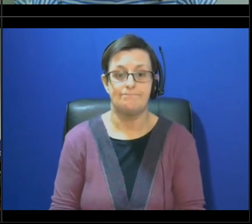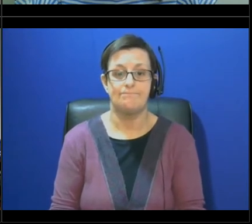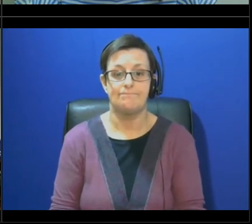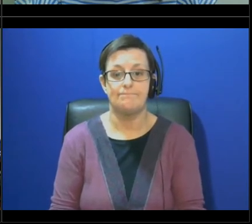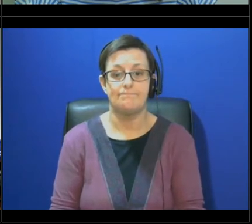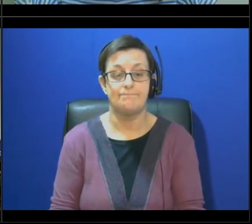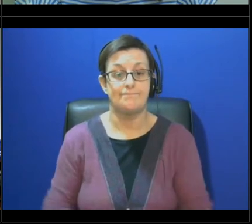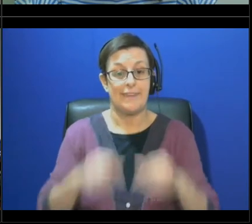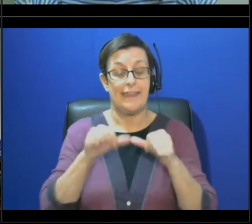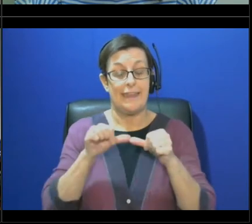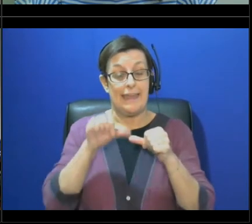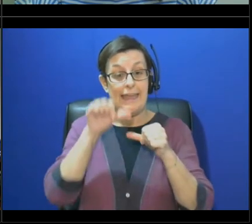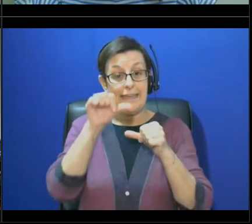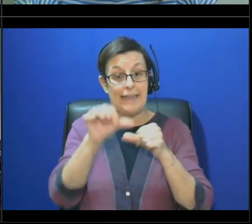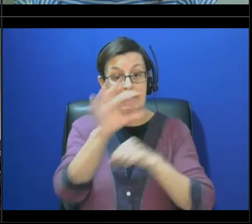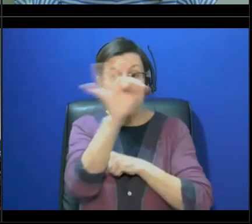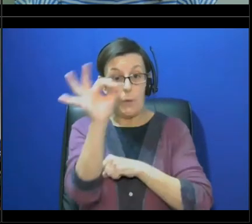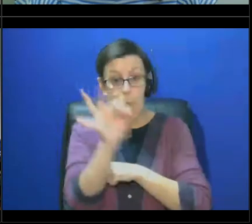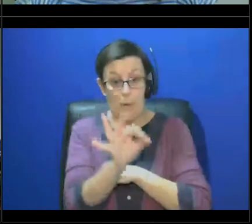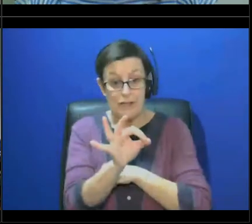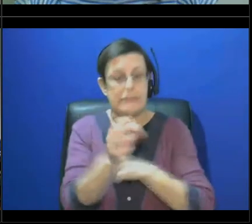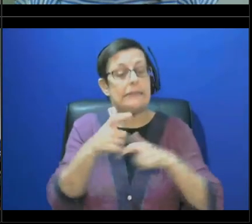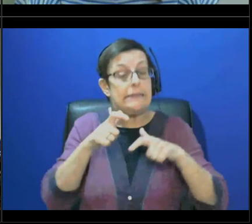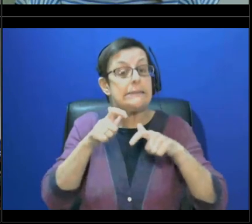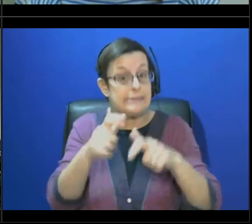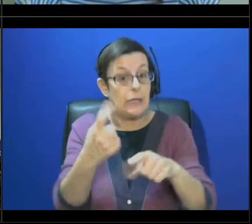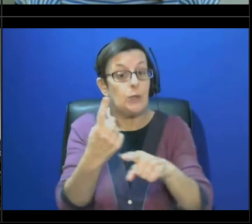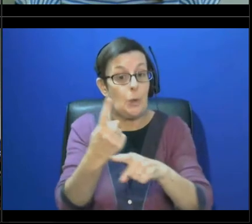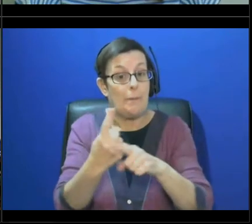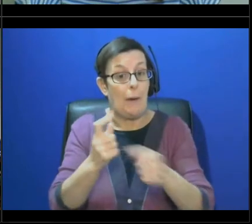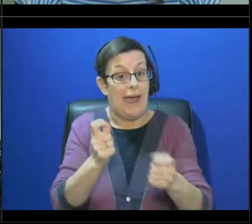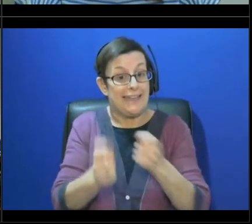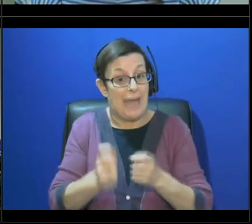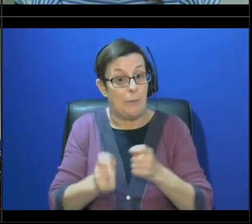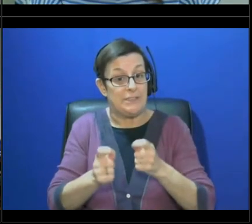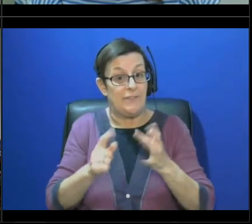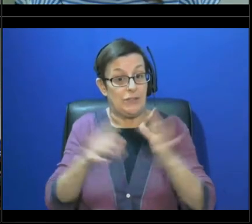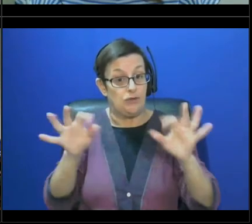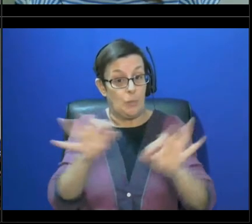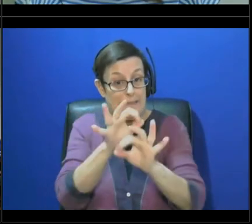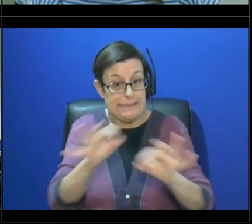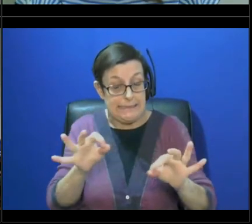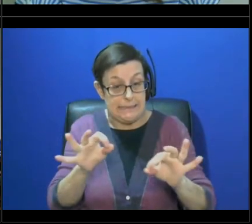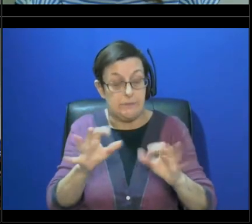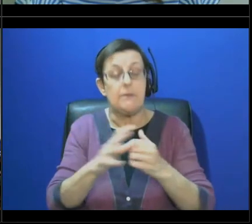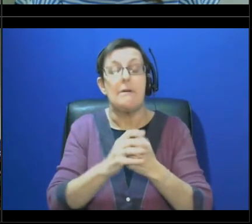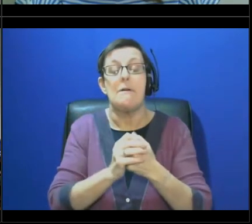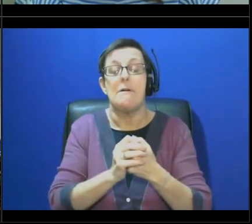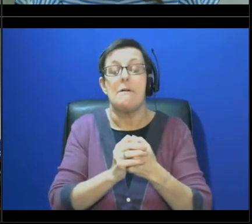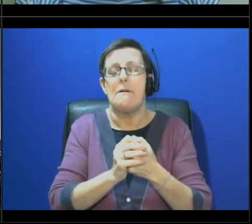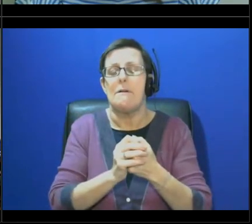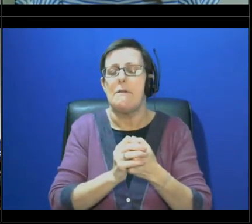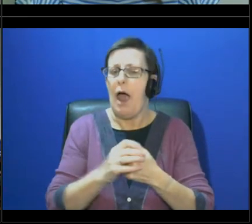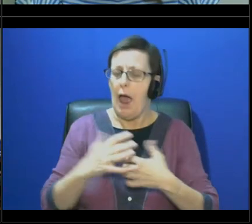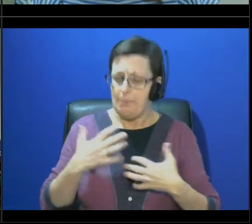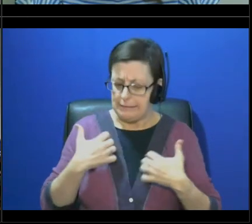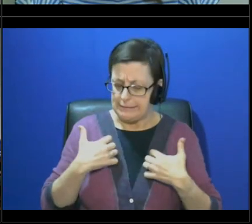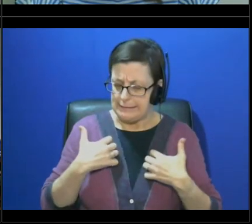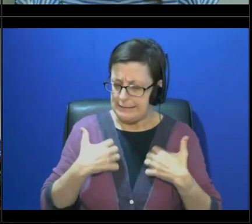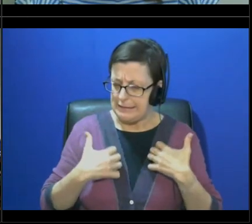About adaptive instruments. My next question, again, still on adaptive instruments. I'm interested in just how